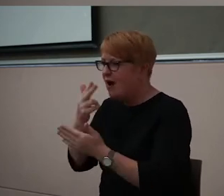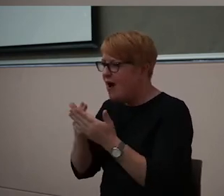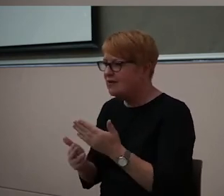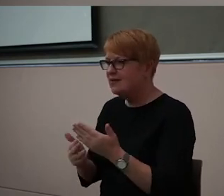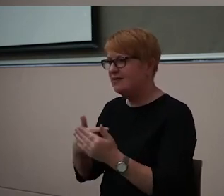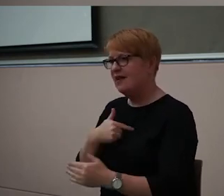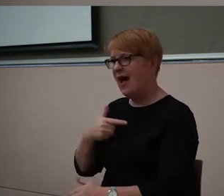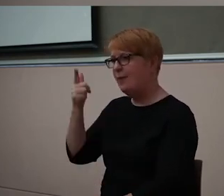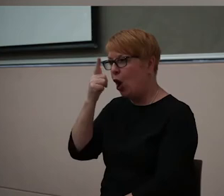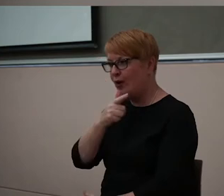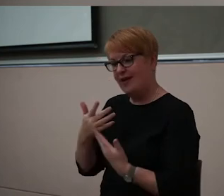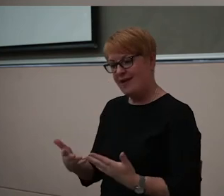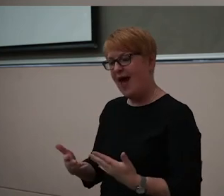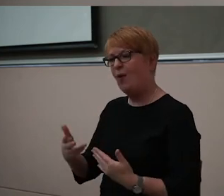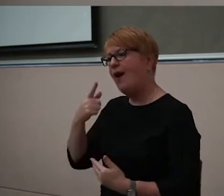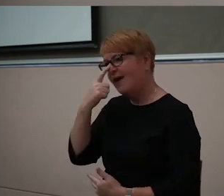moment.